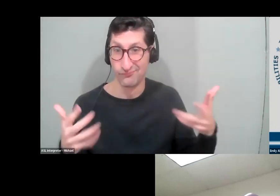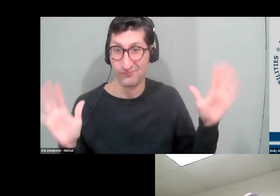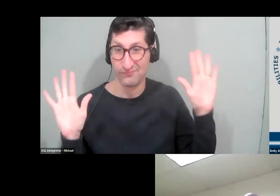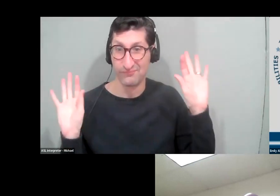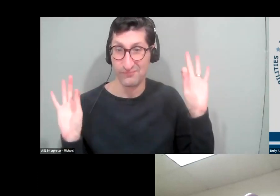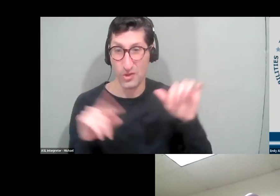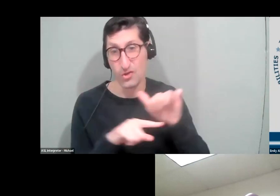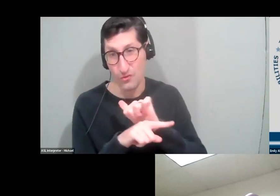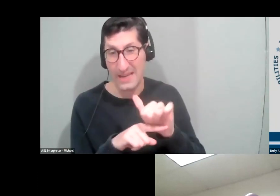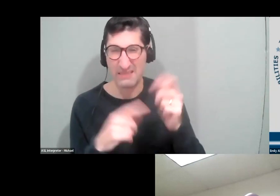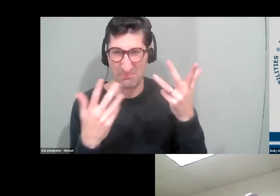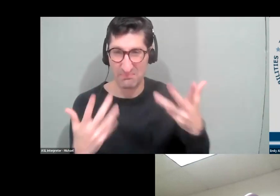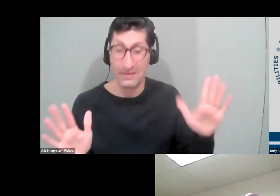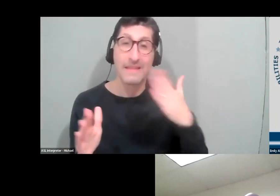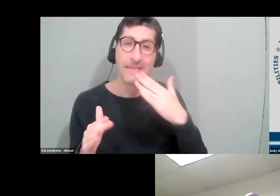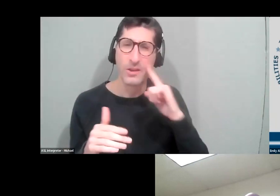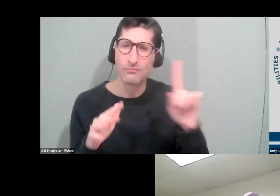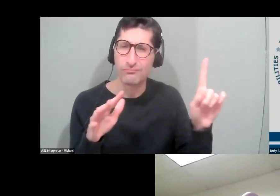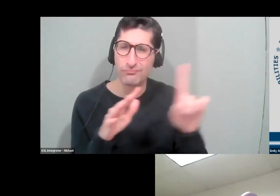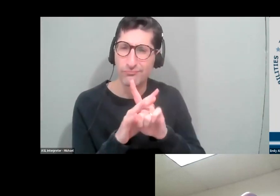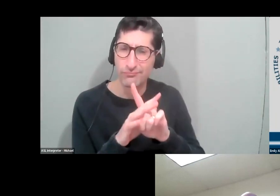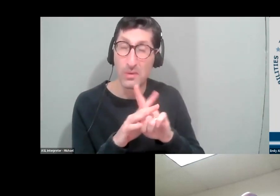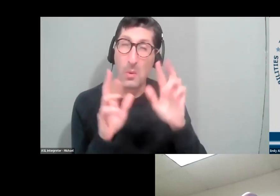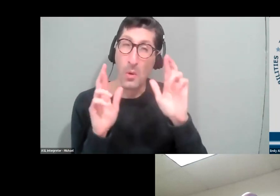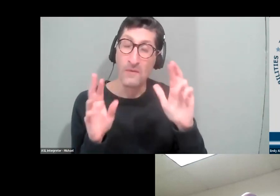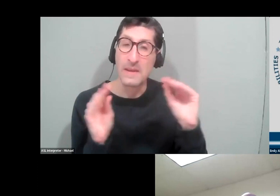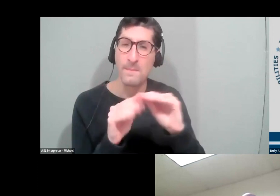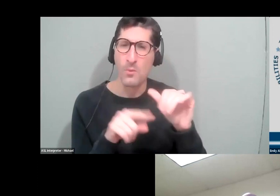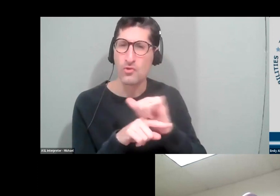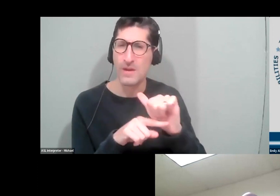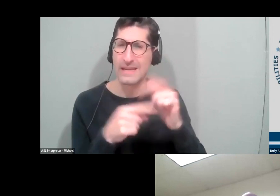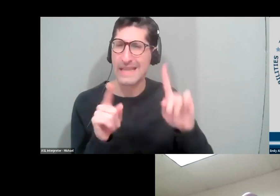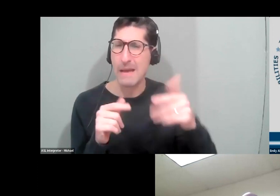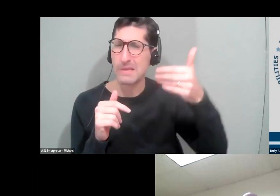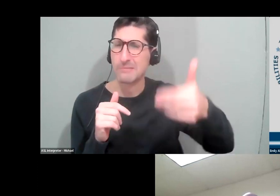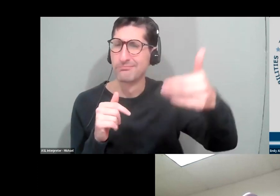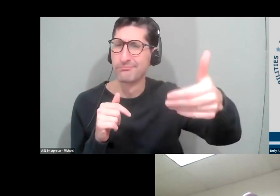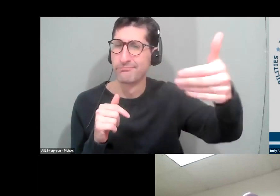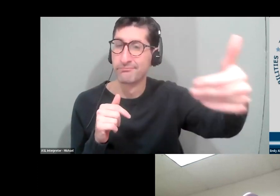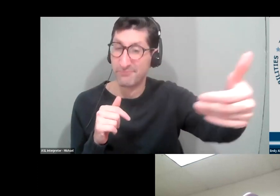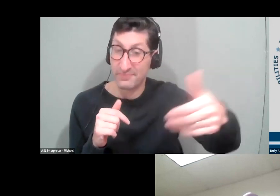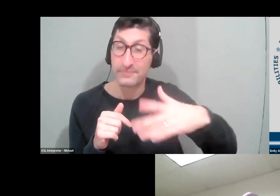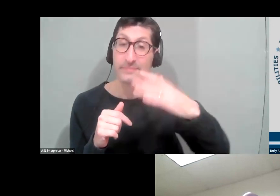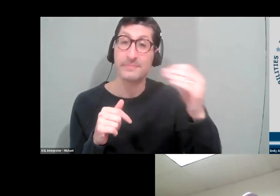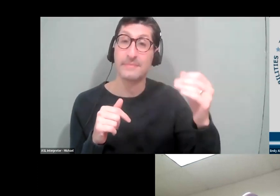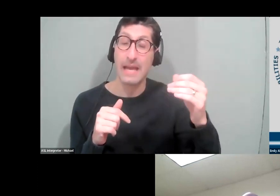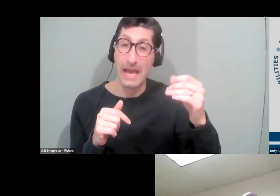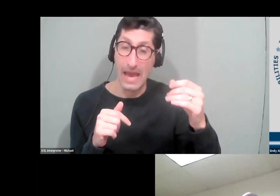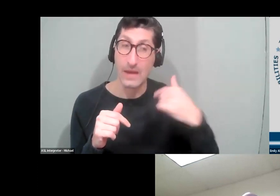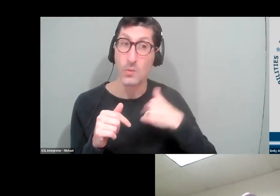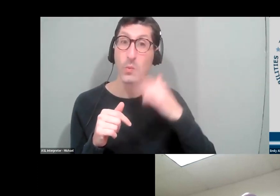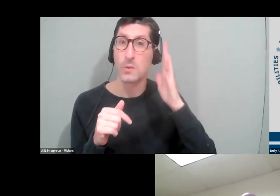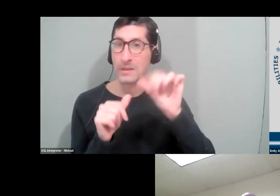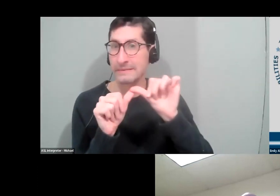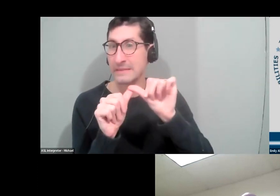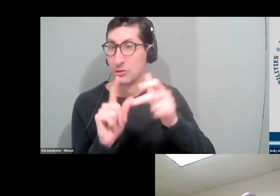this training. We'll hopefully be holding additional trainings in the future on this topic and putting out a broader call for